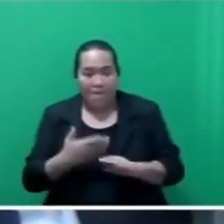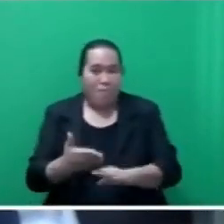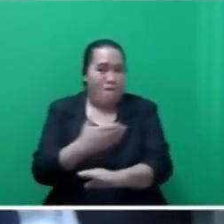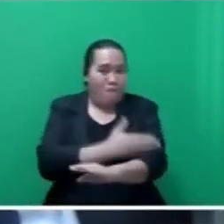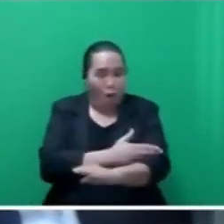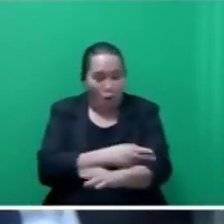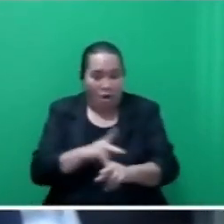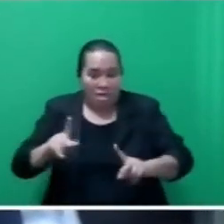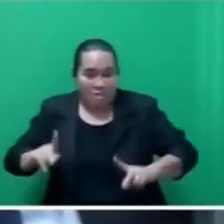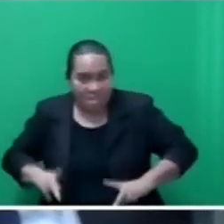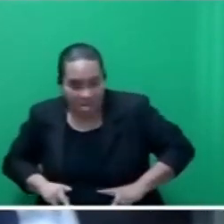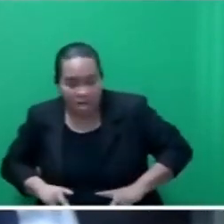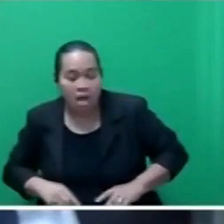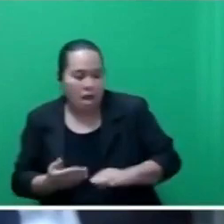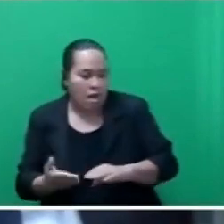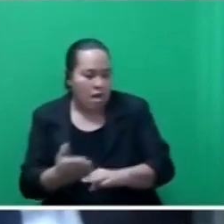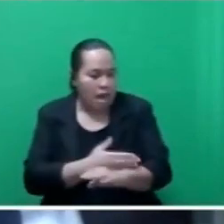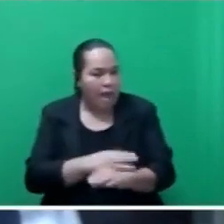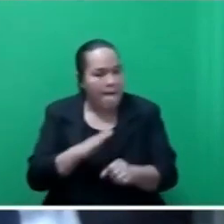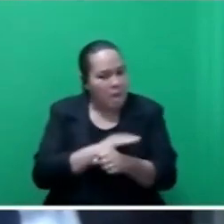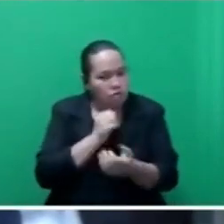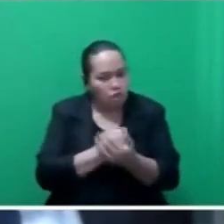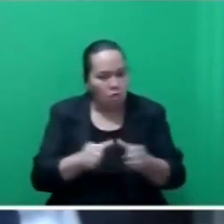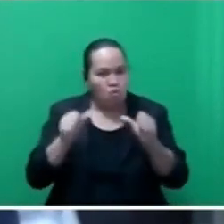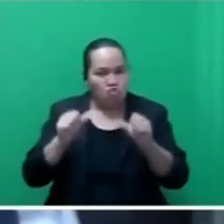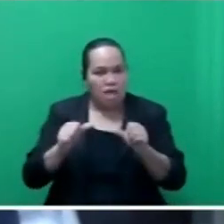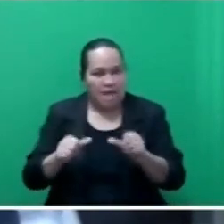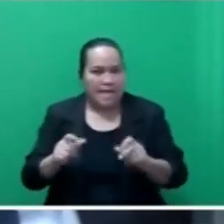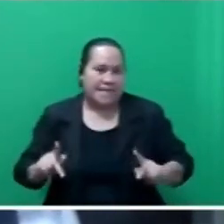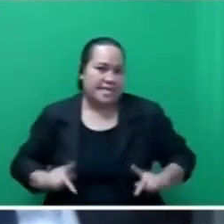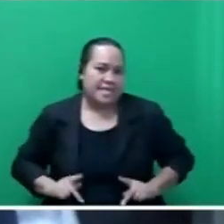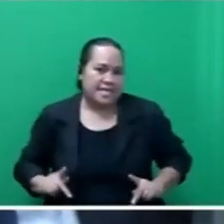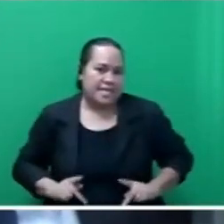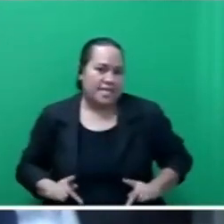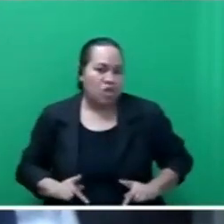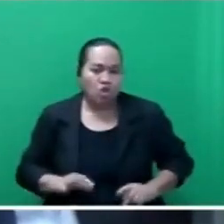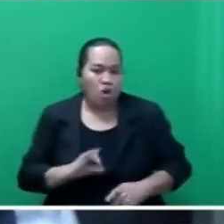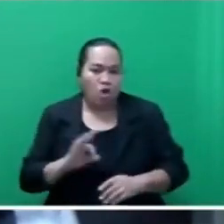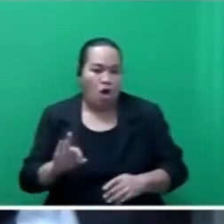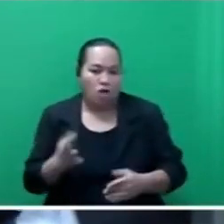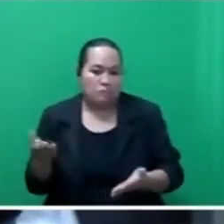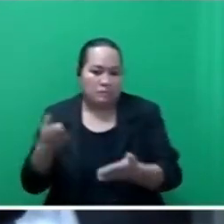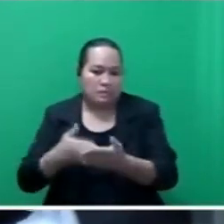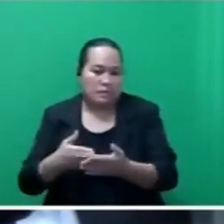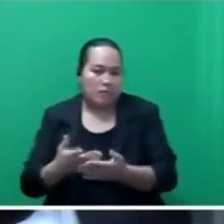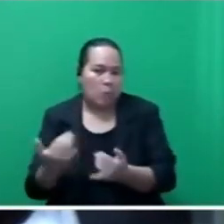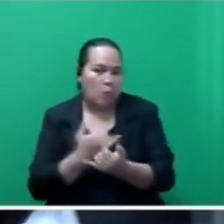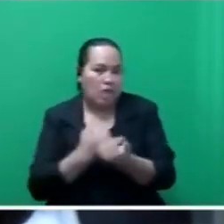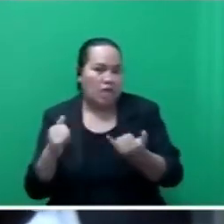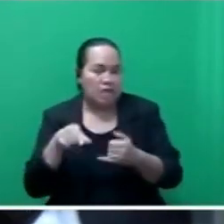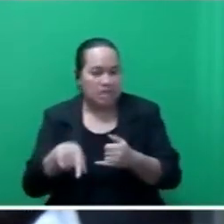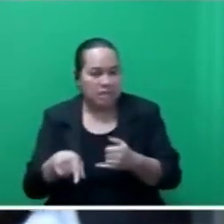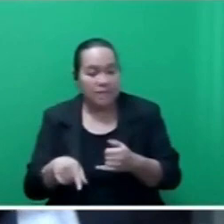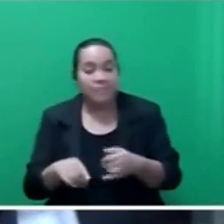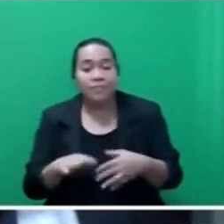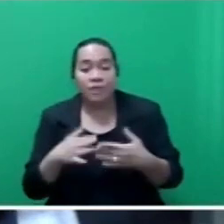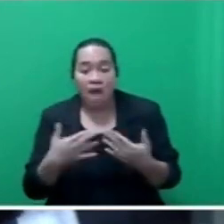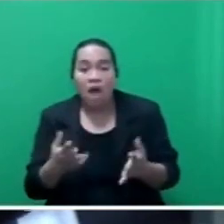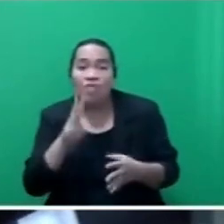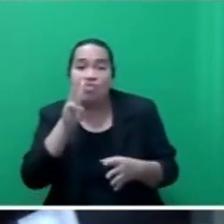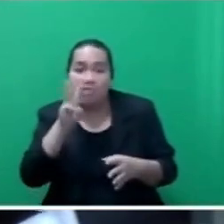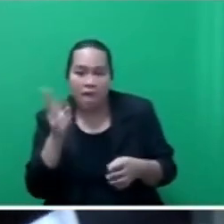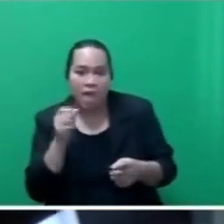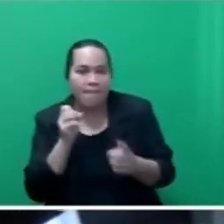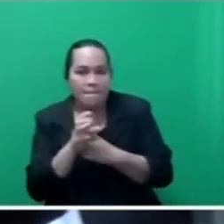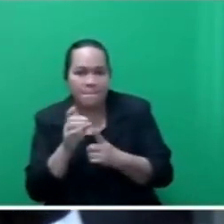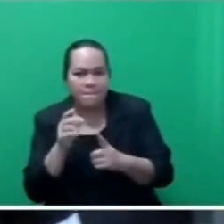to continue to ensure that we're protecting our kidneys. So whilst these services are available in our 3 main hospitals and also